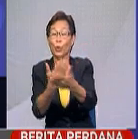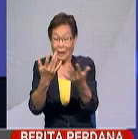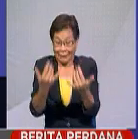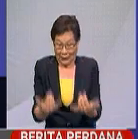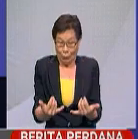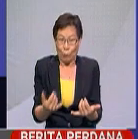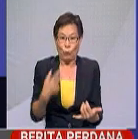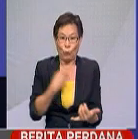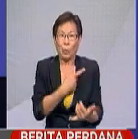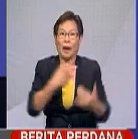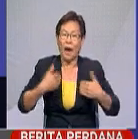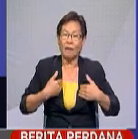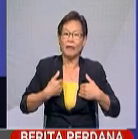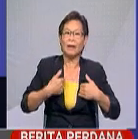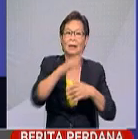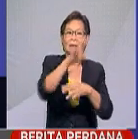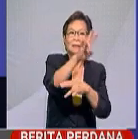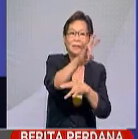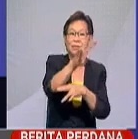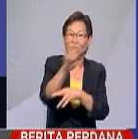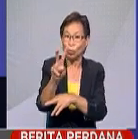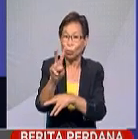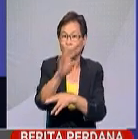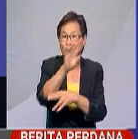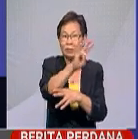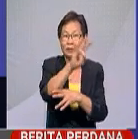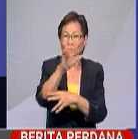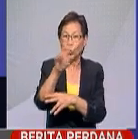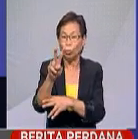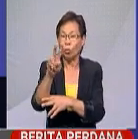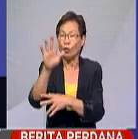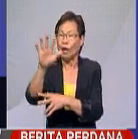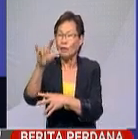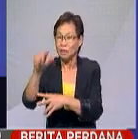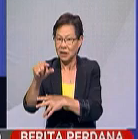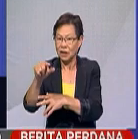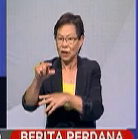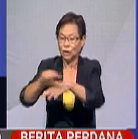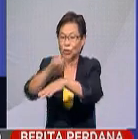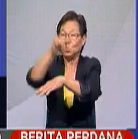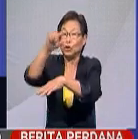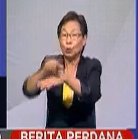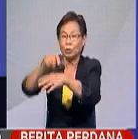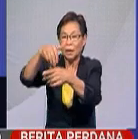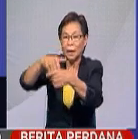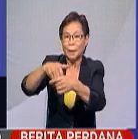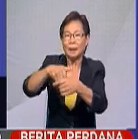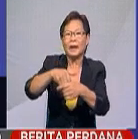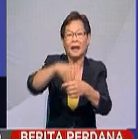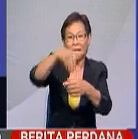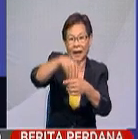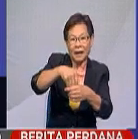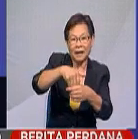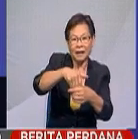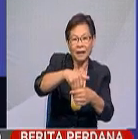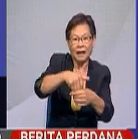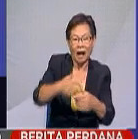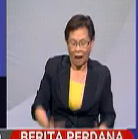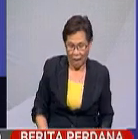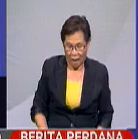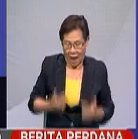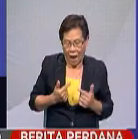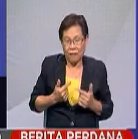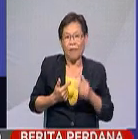today we have 72 5G use cases in 56 live